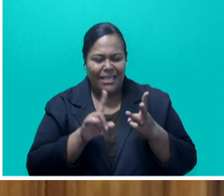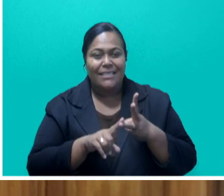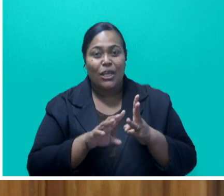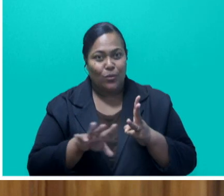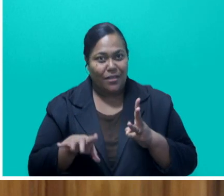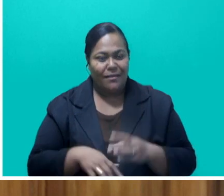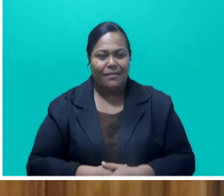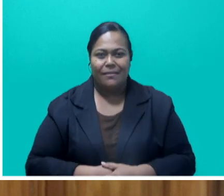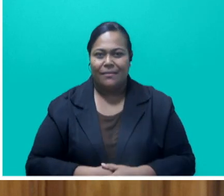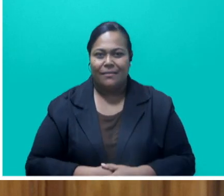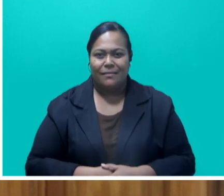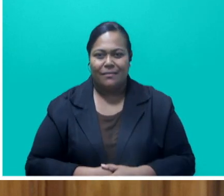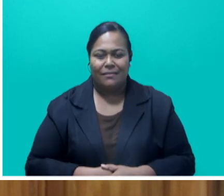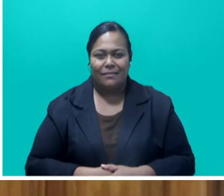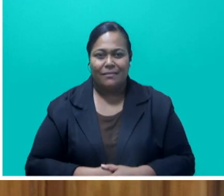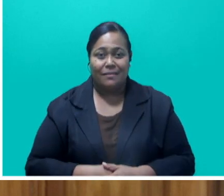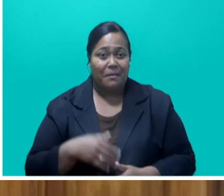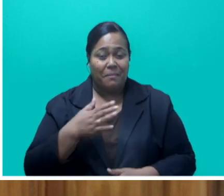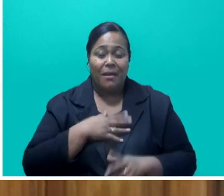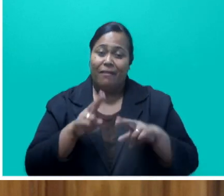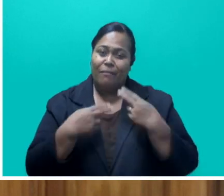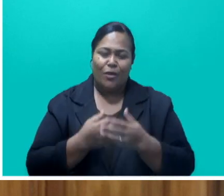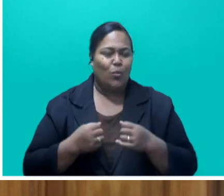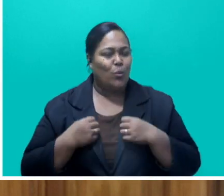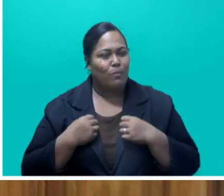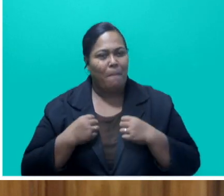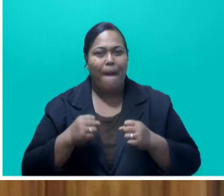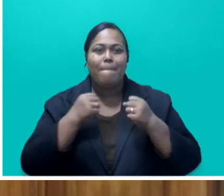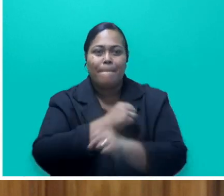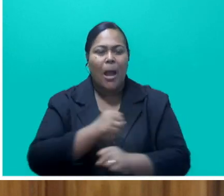They have been my tower of strength and have